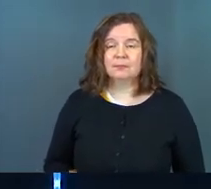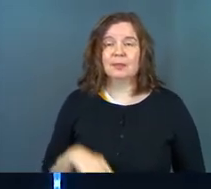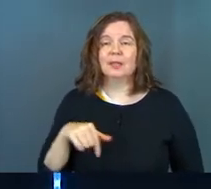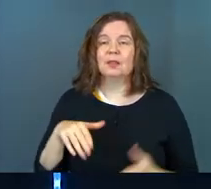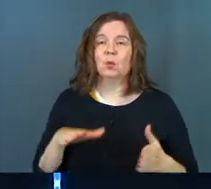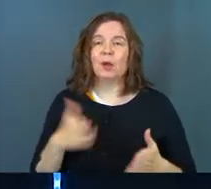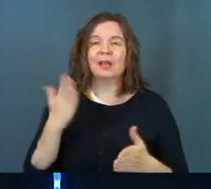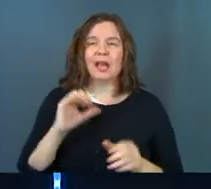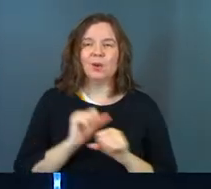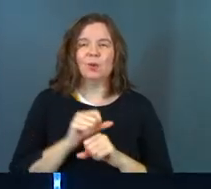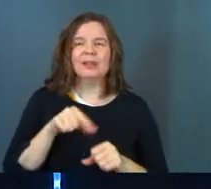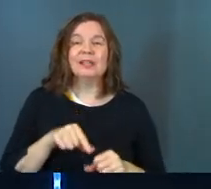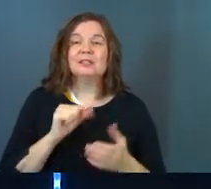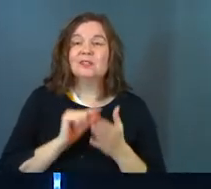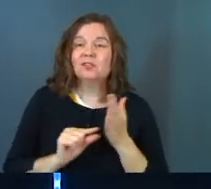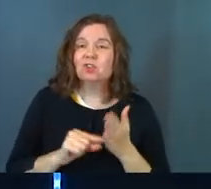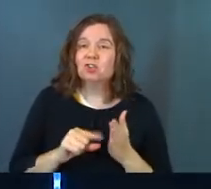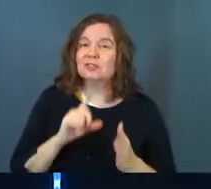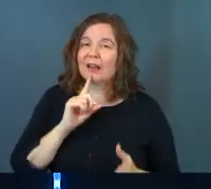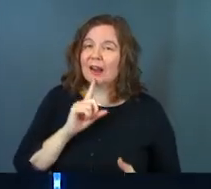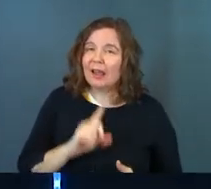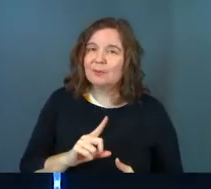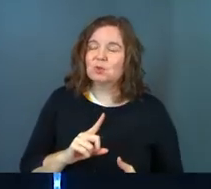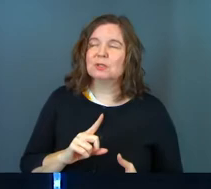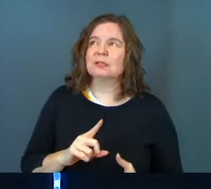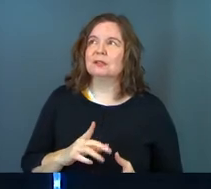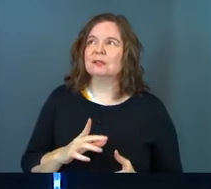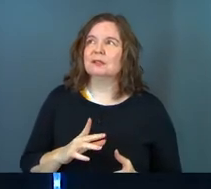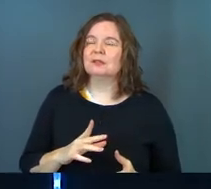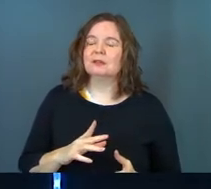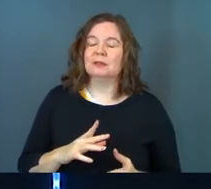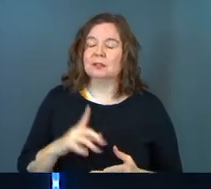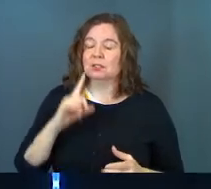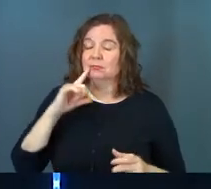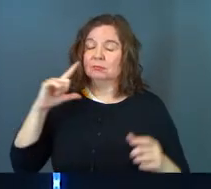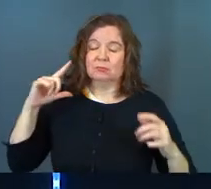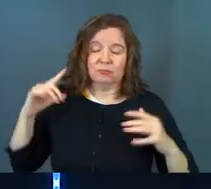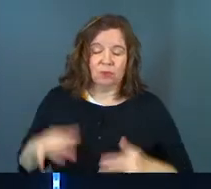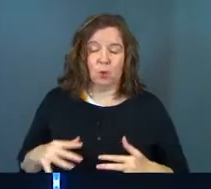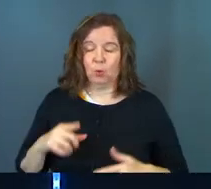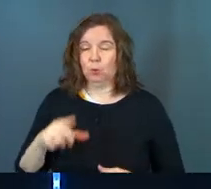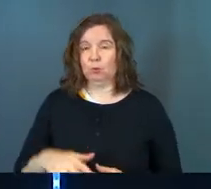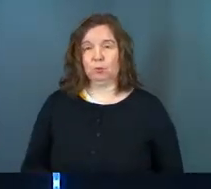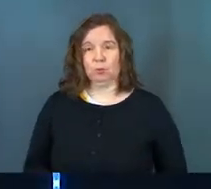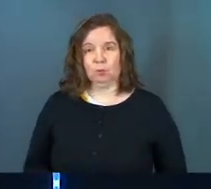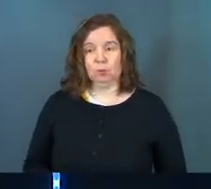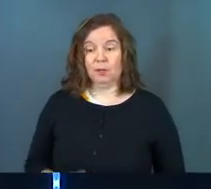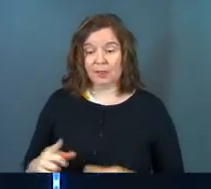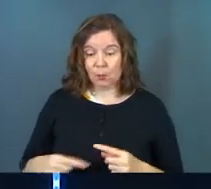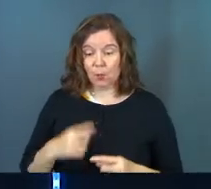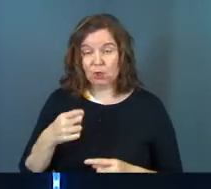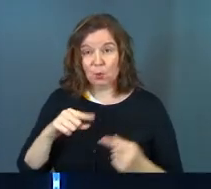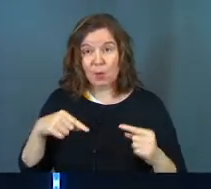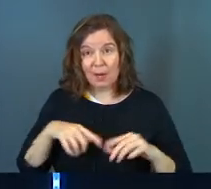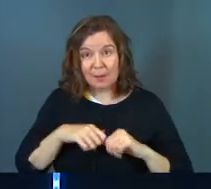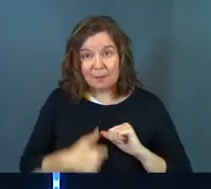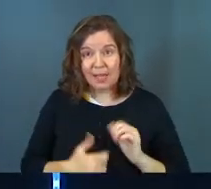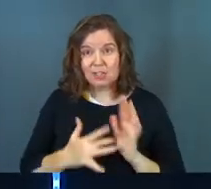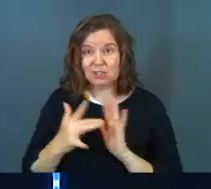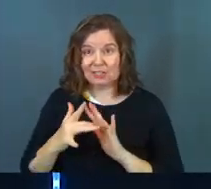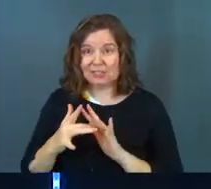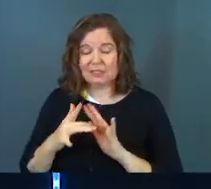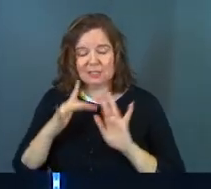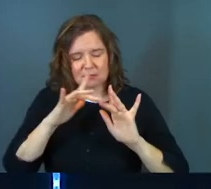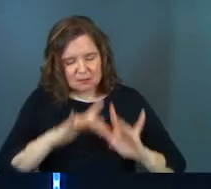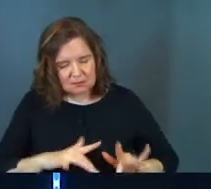And this is the way that God works. See, this verse should absolutely floor you. That when you are in pain,